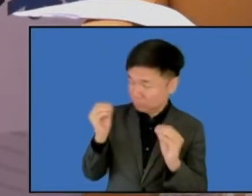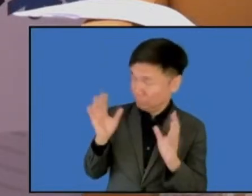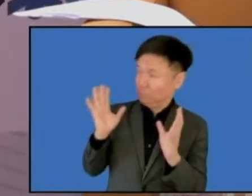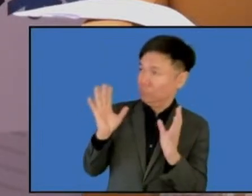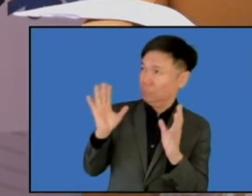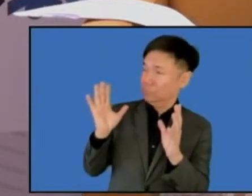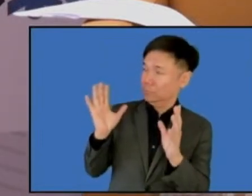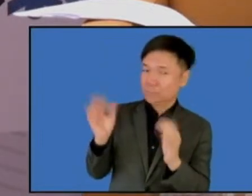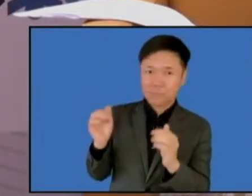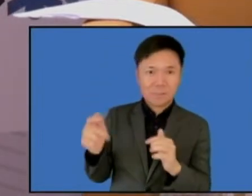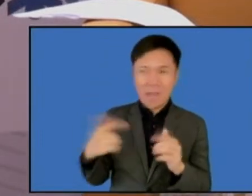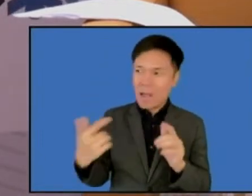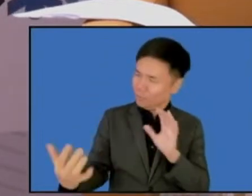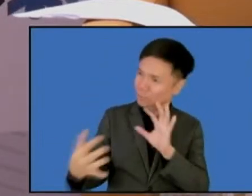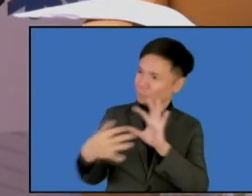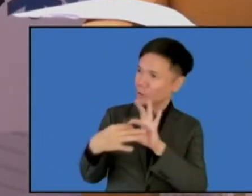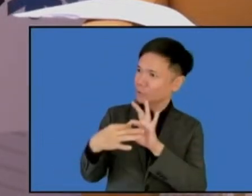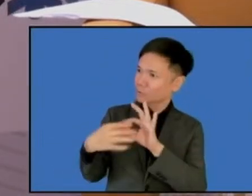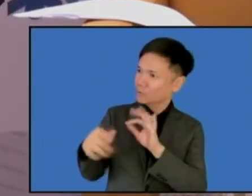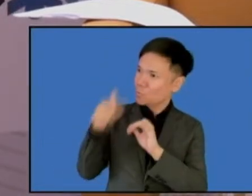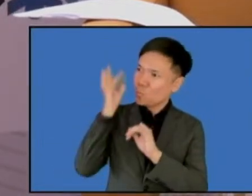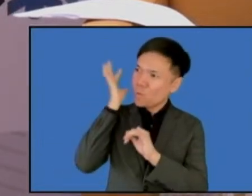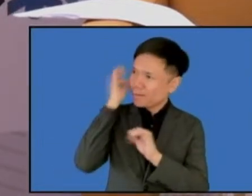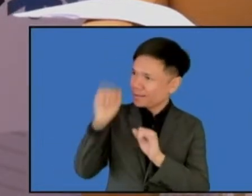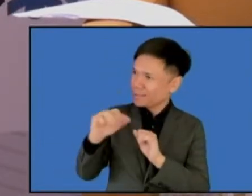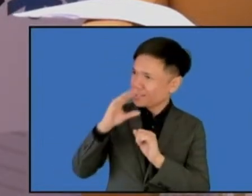moment of genuine connection. So